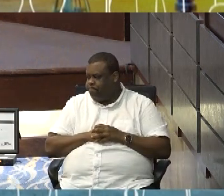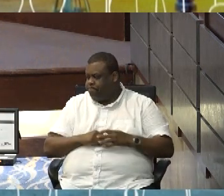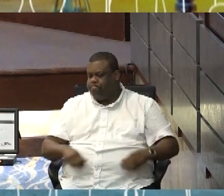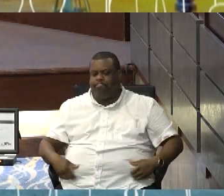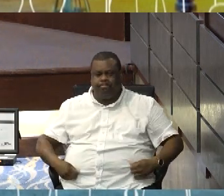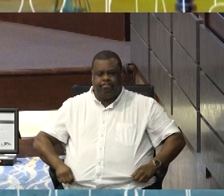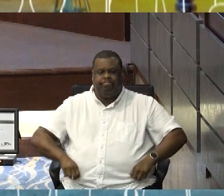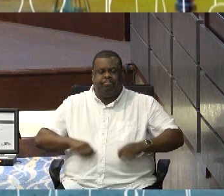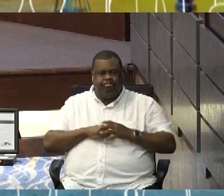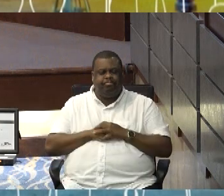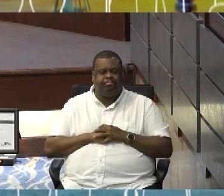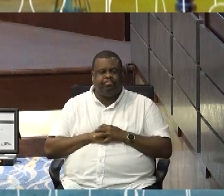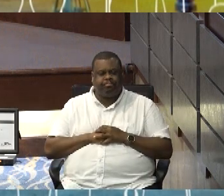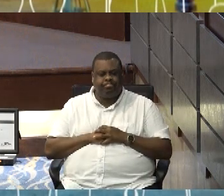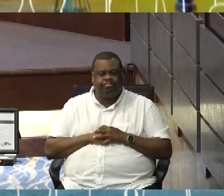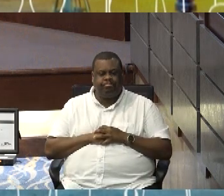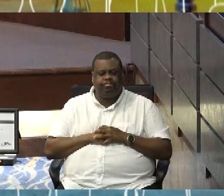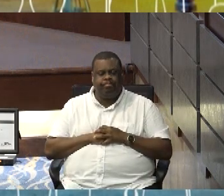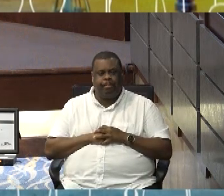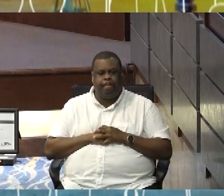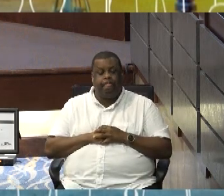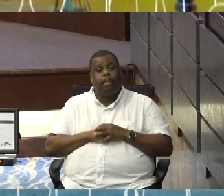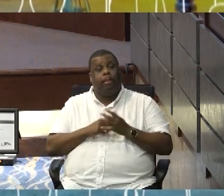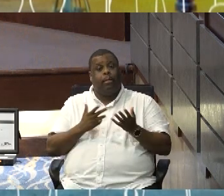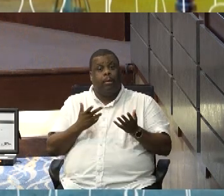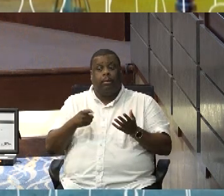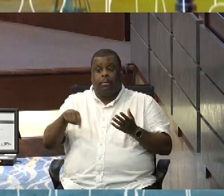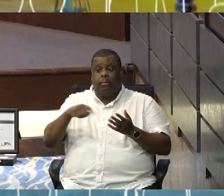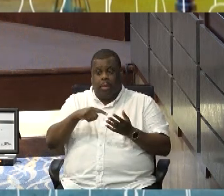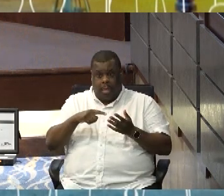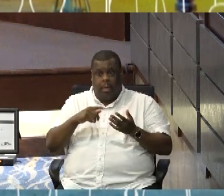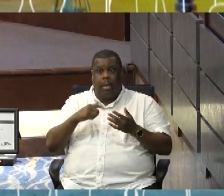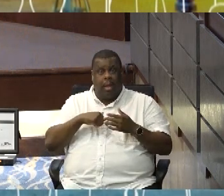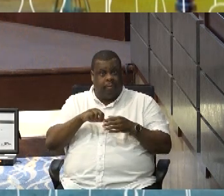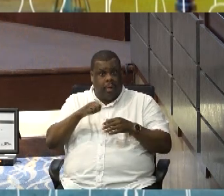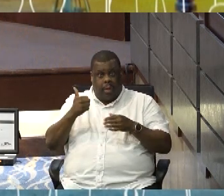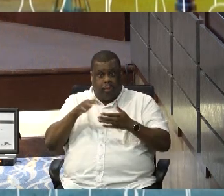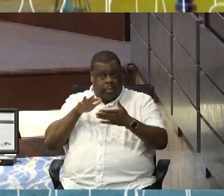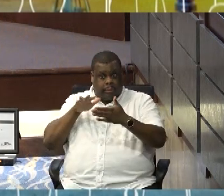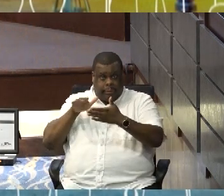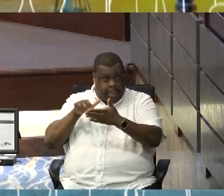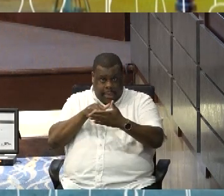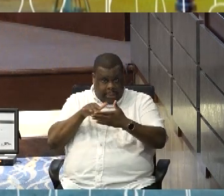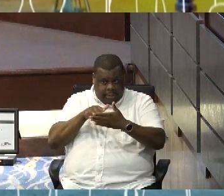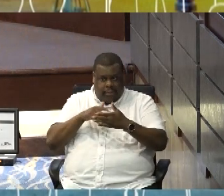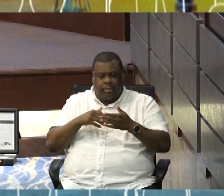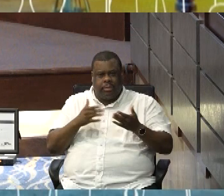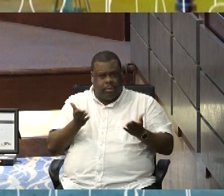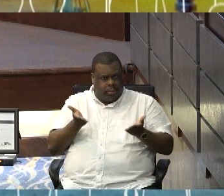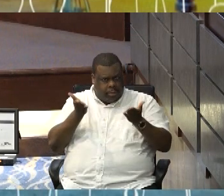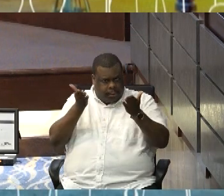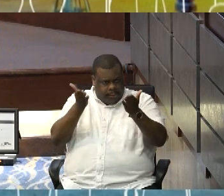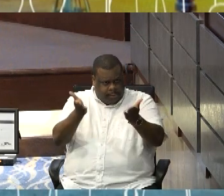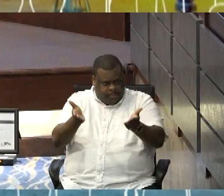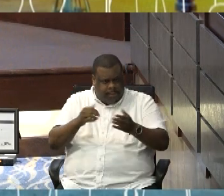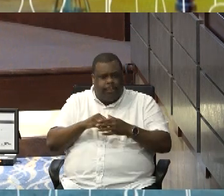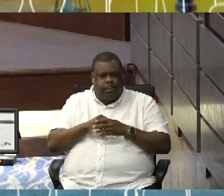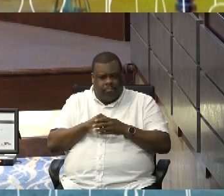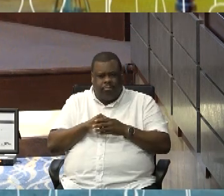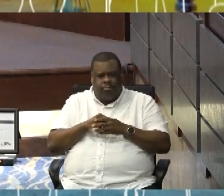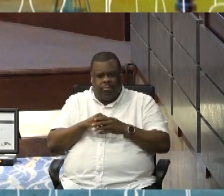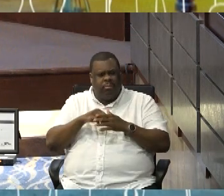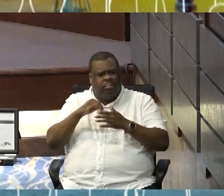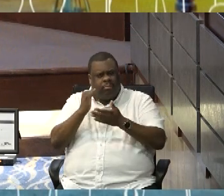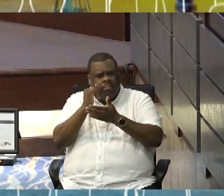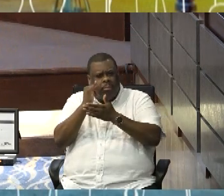developed in that respect. And they projected steady growth in both market and demand across all